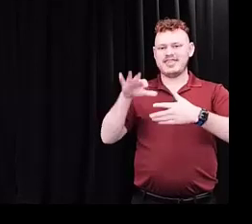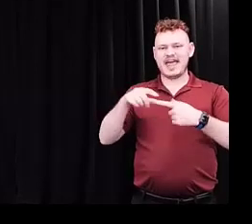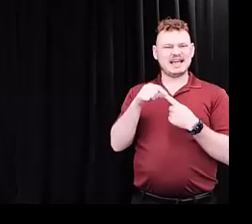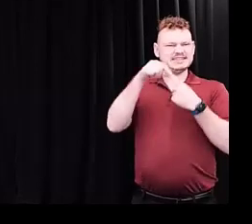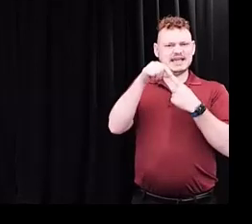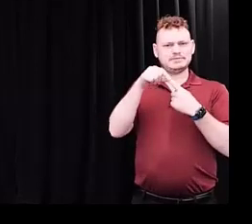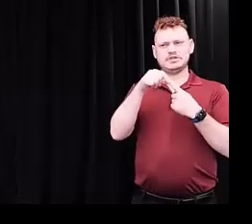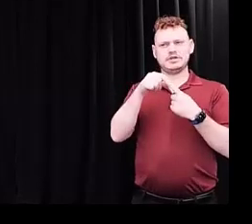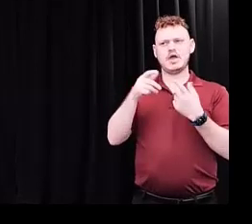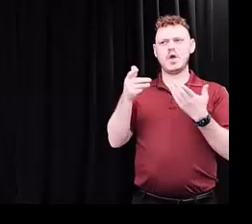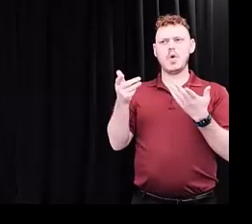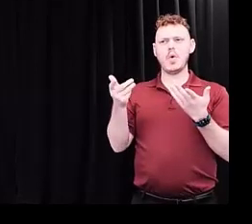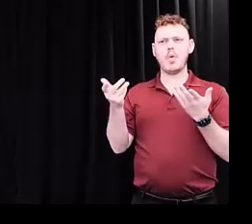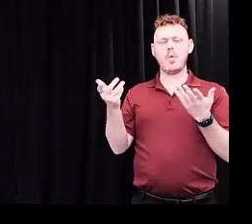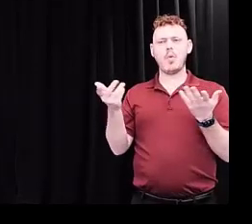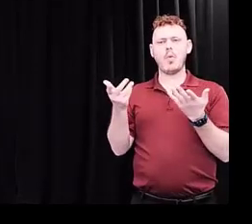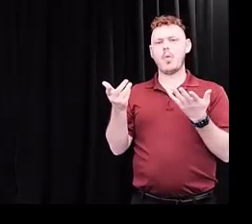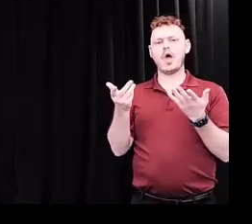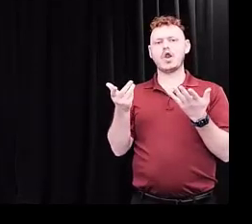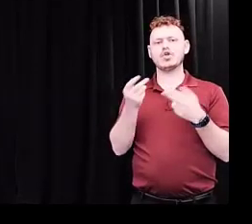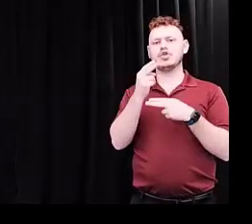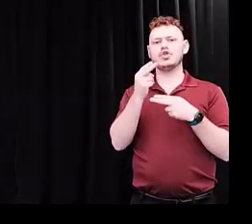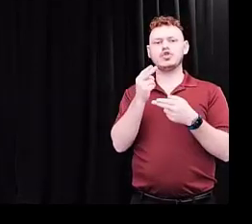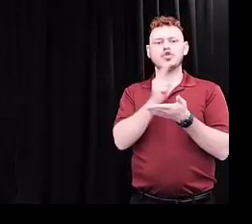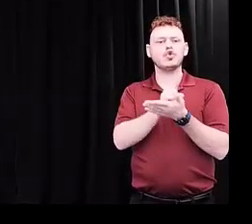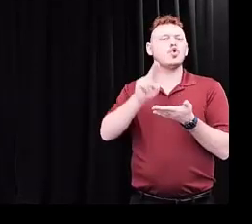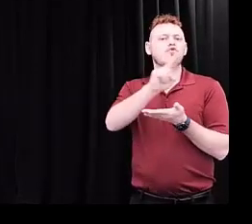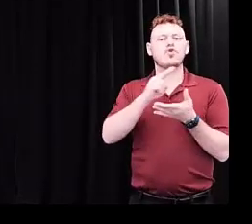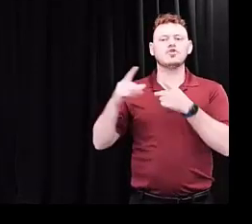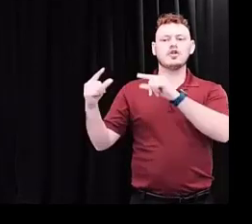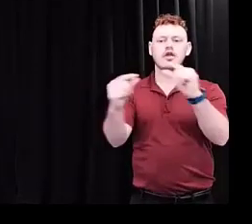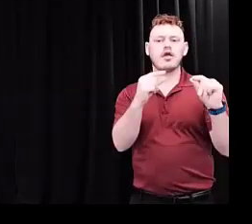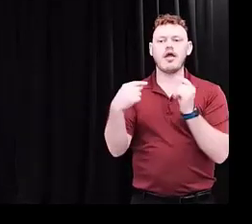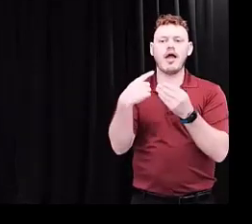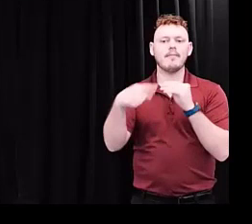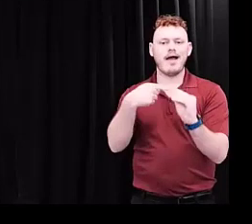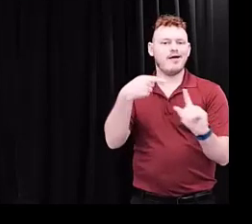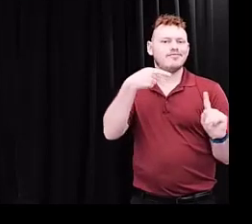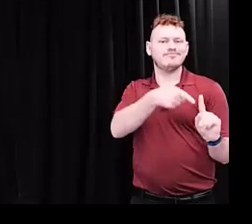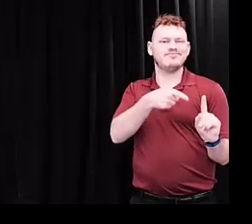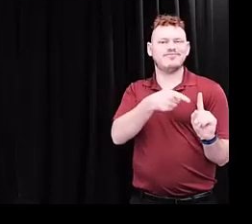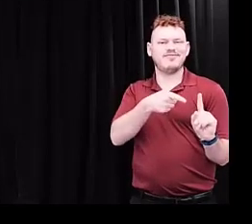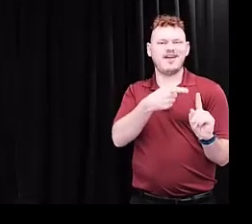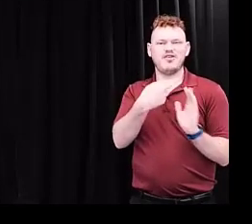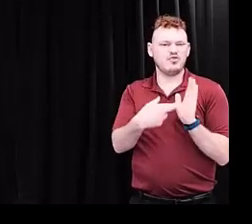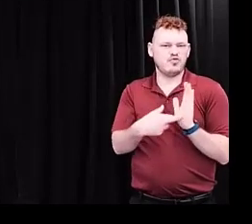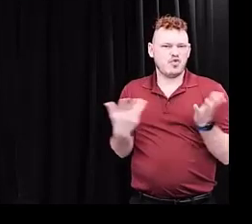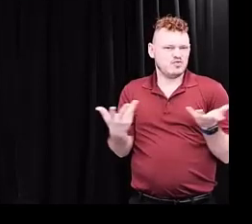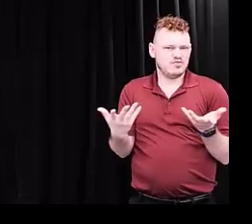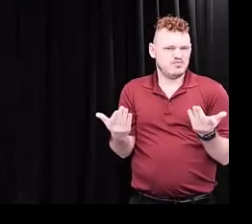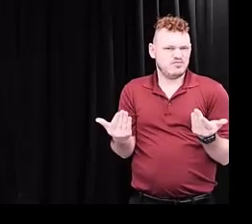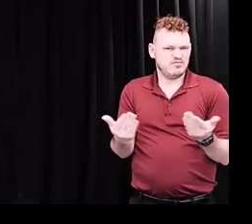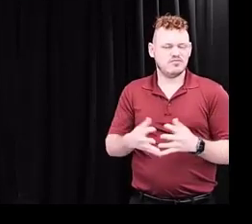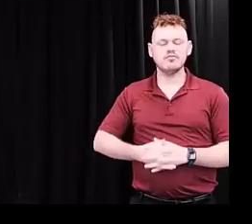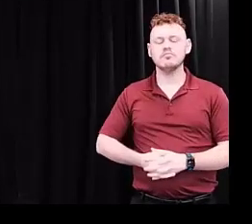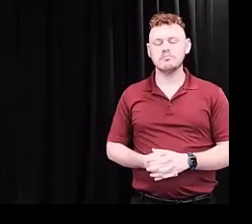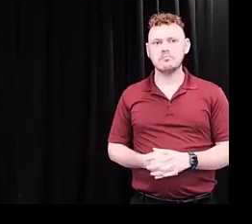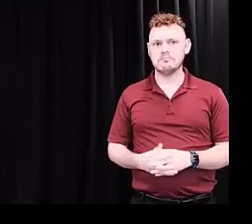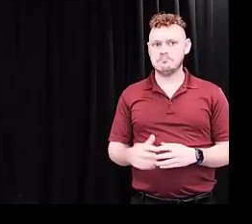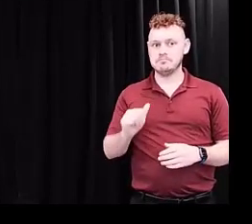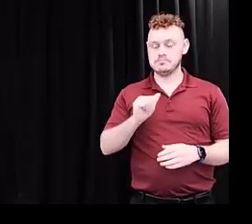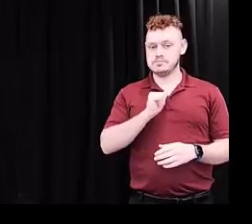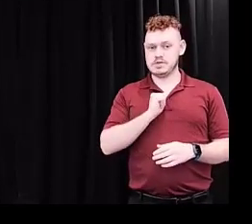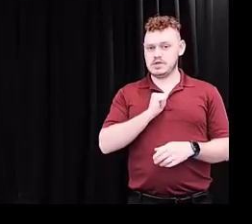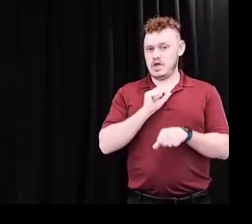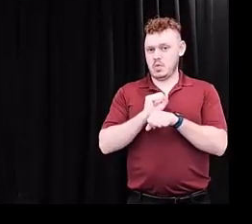are the universities saying about that part of the proposed rules? I haven't worked